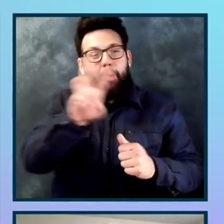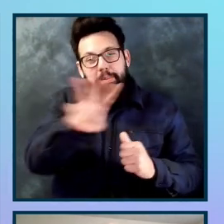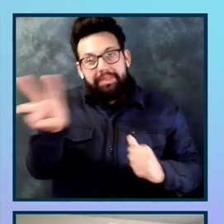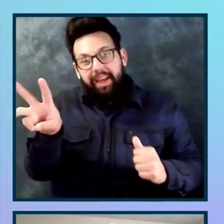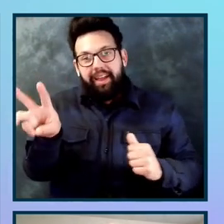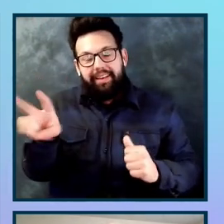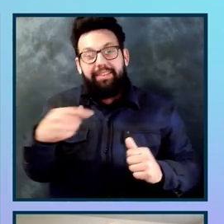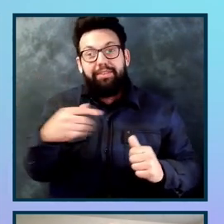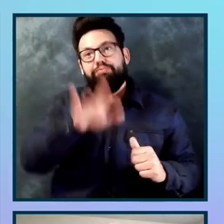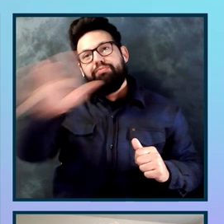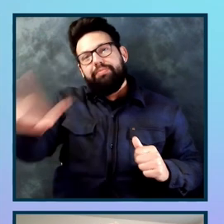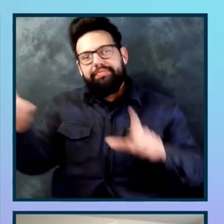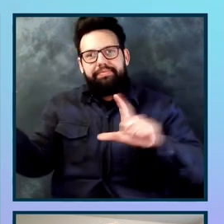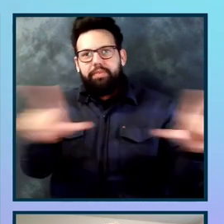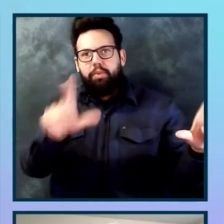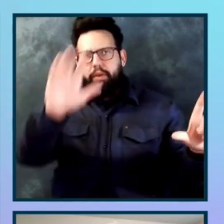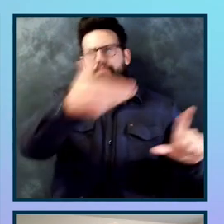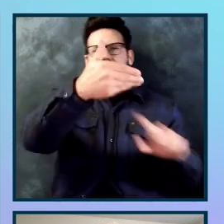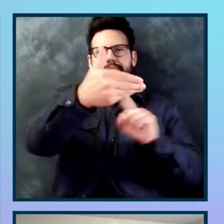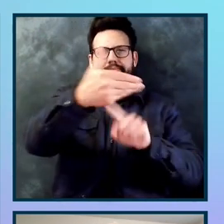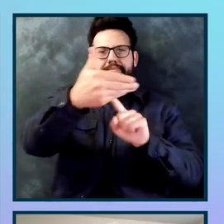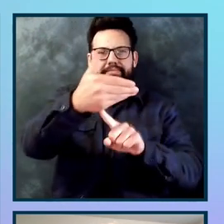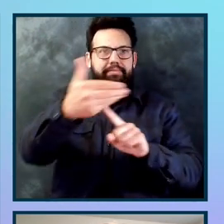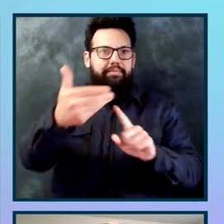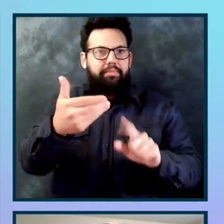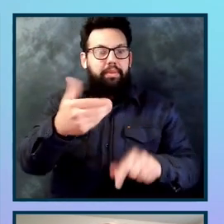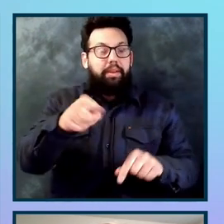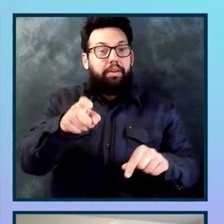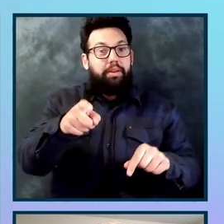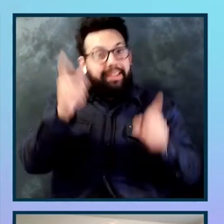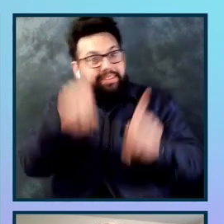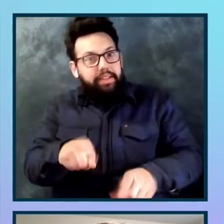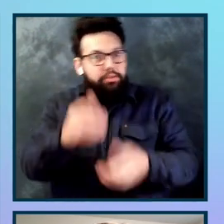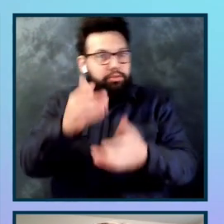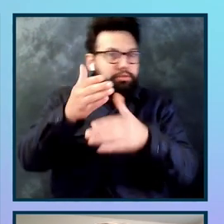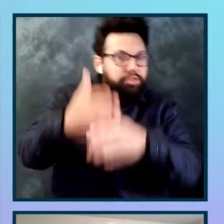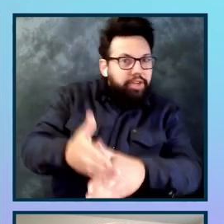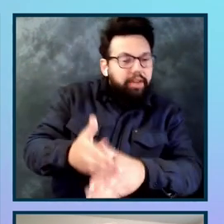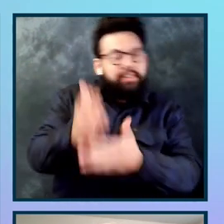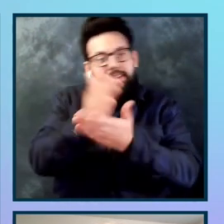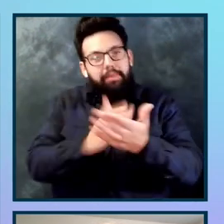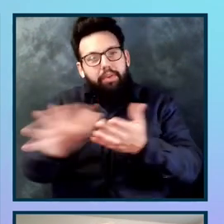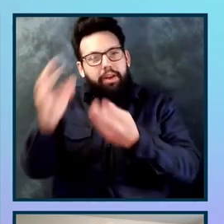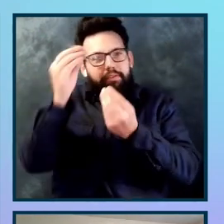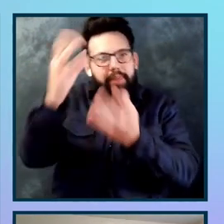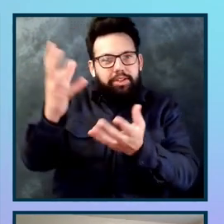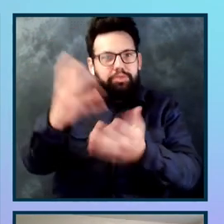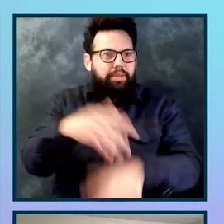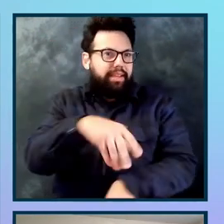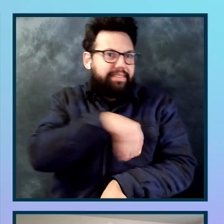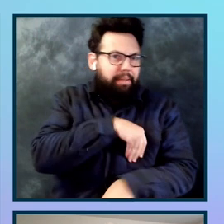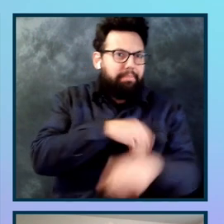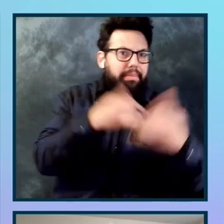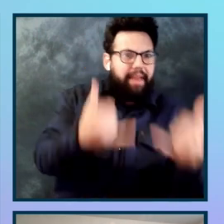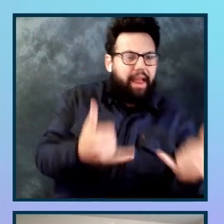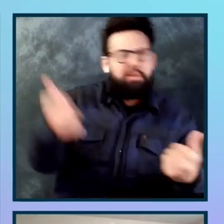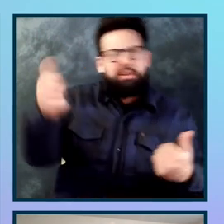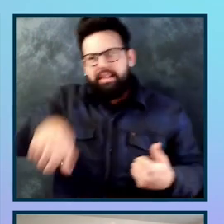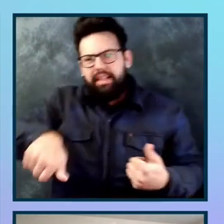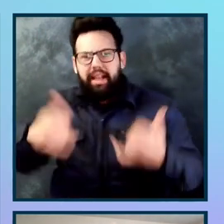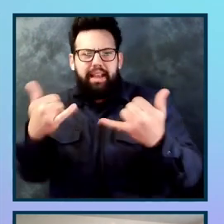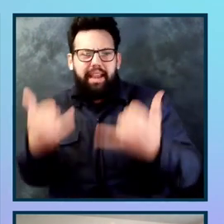cookies. By continuing to use the site, you consent to cookies being used, or you don't, but you can choose it right now because there's a pop-up